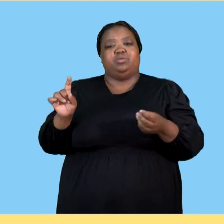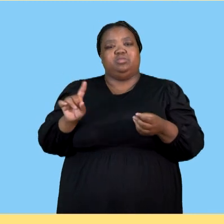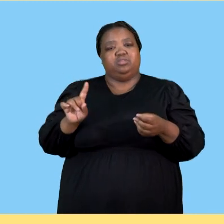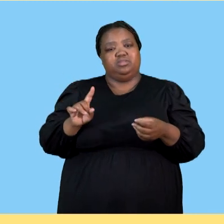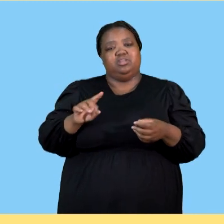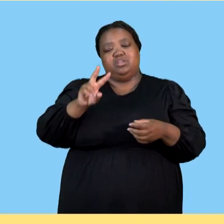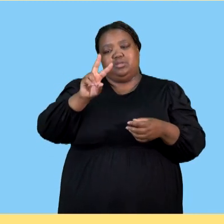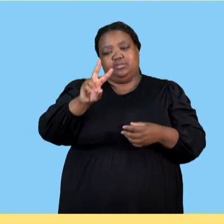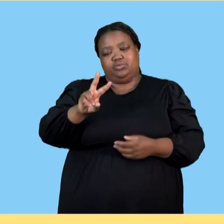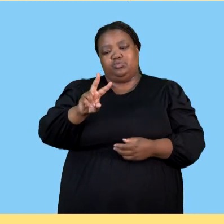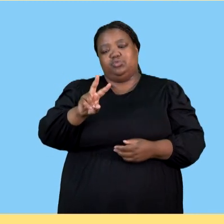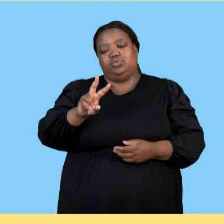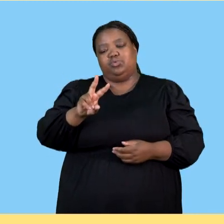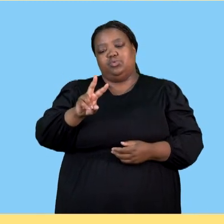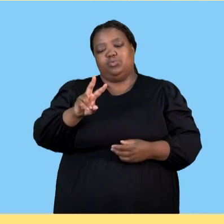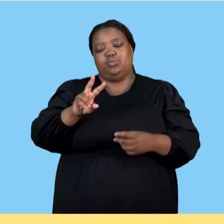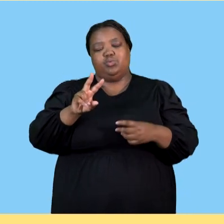us